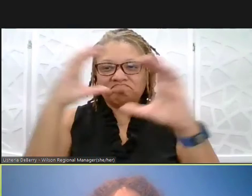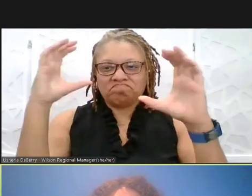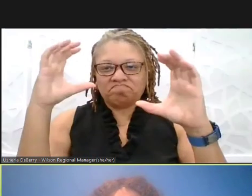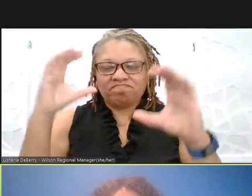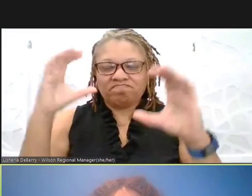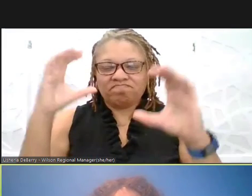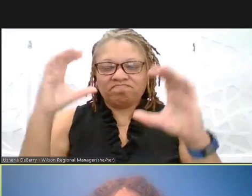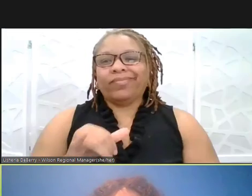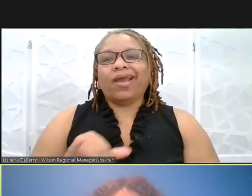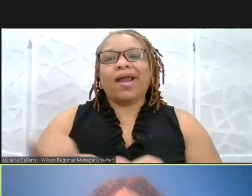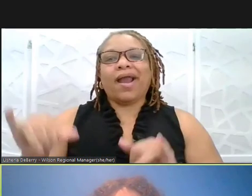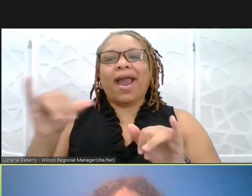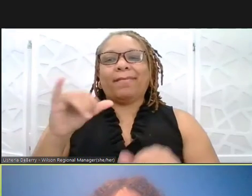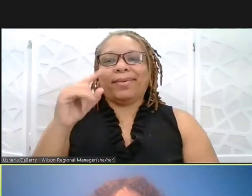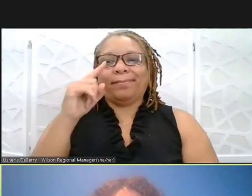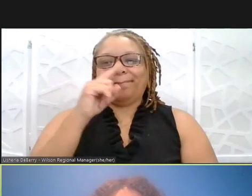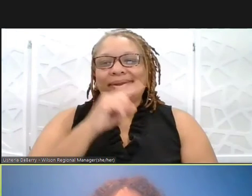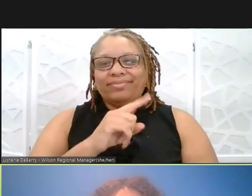cultural background.